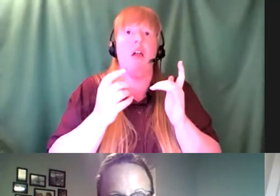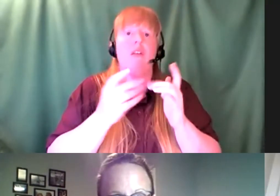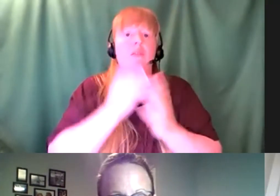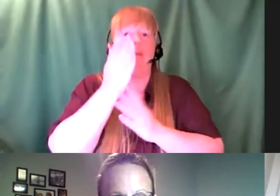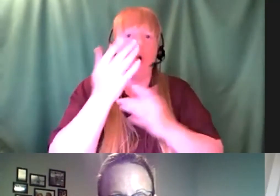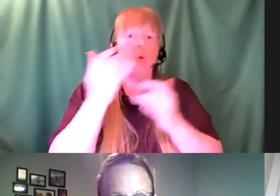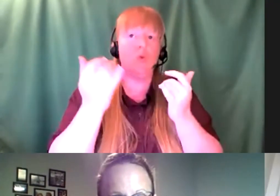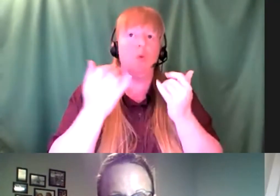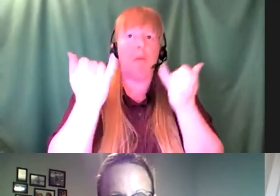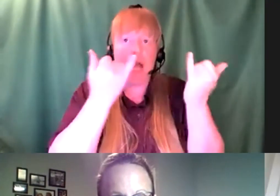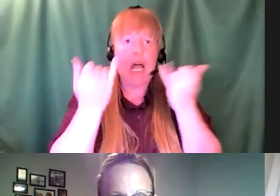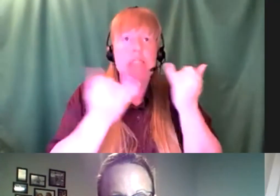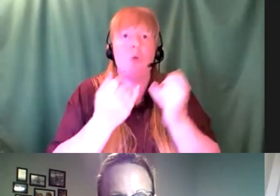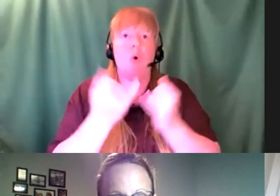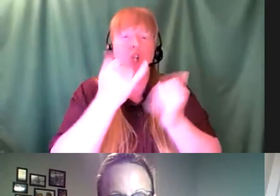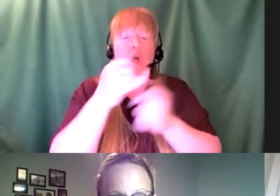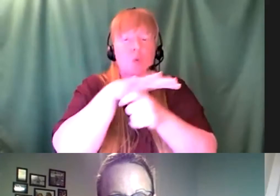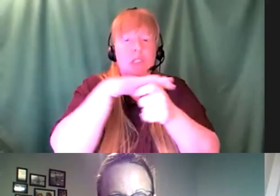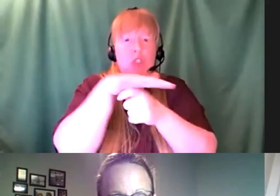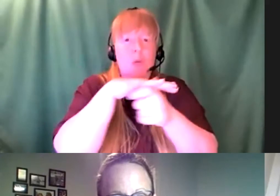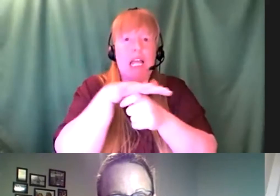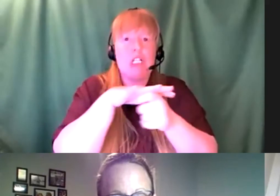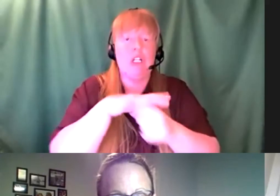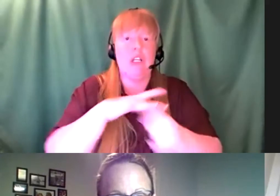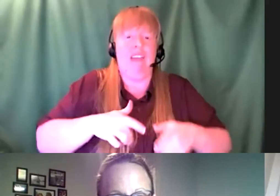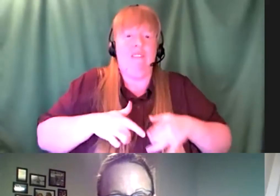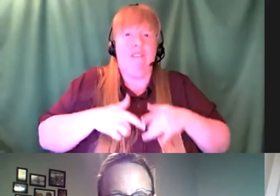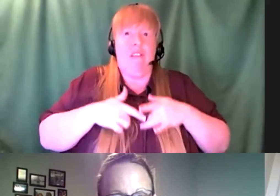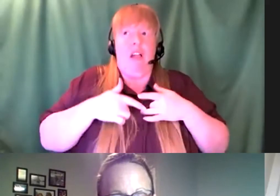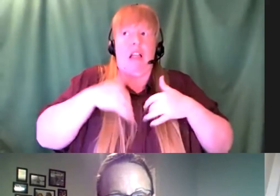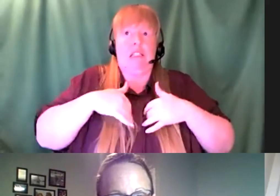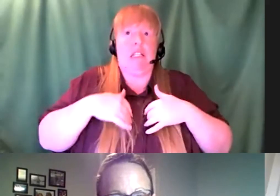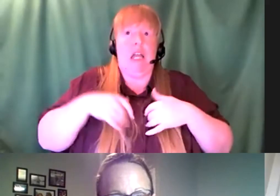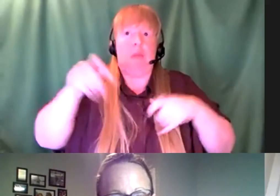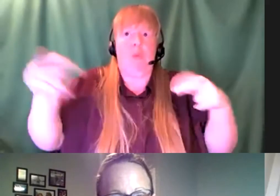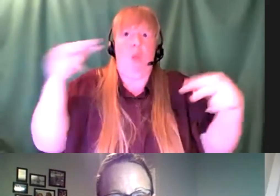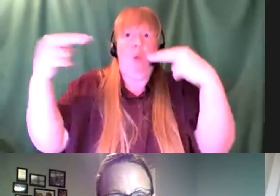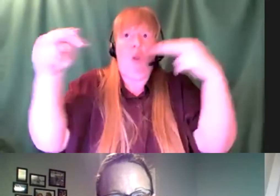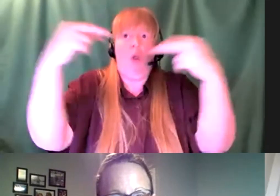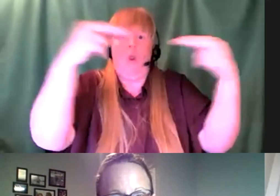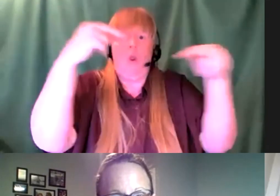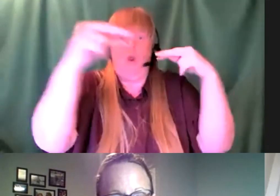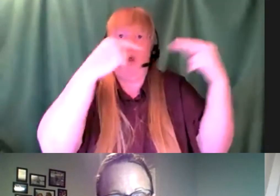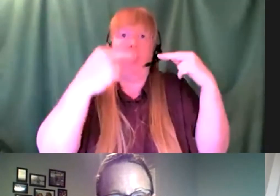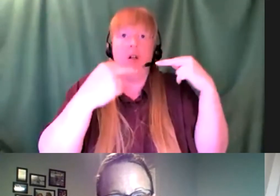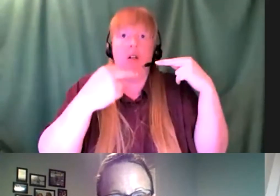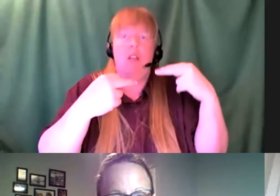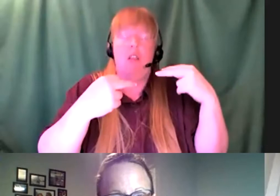me, oh my goodness, etc. It's just like, I mean, I have a mortal fear of